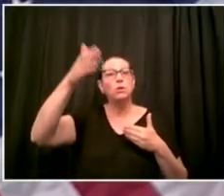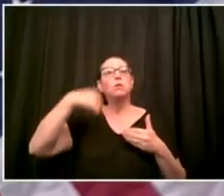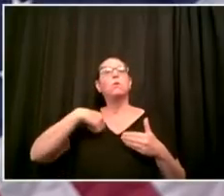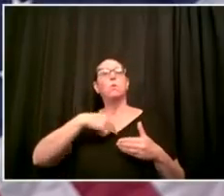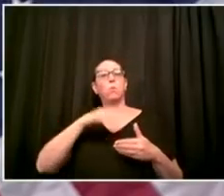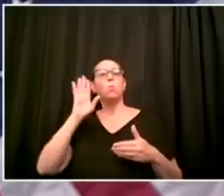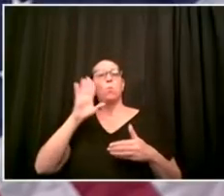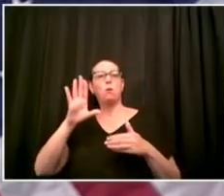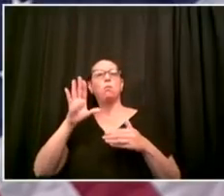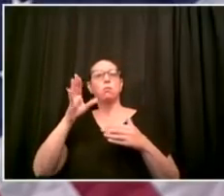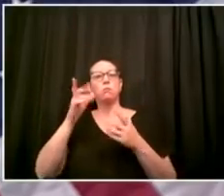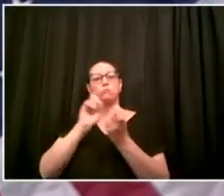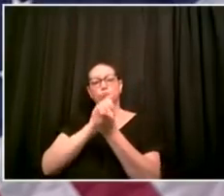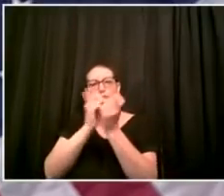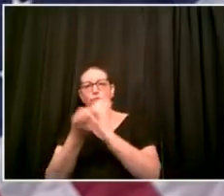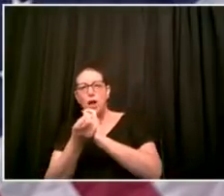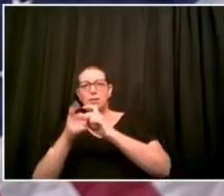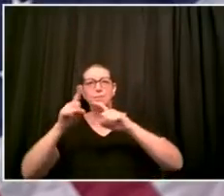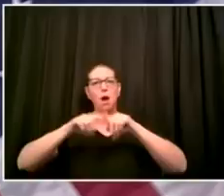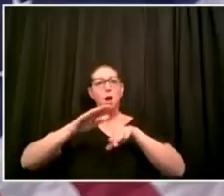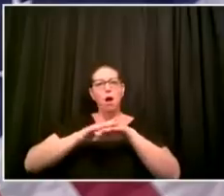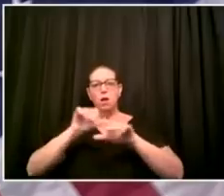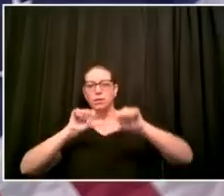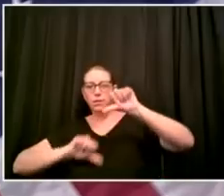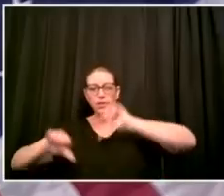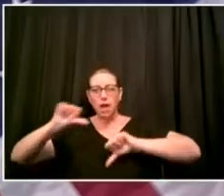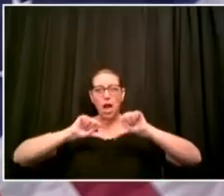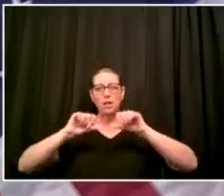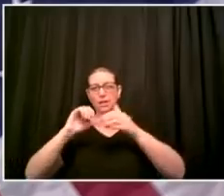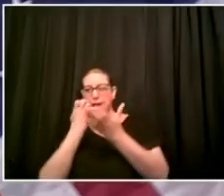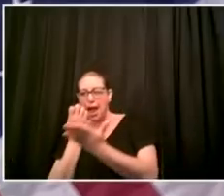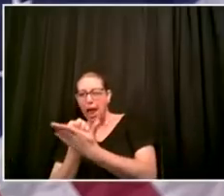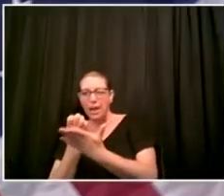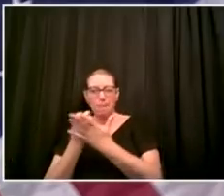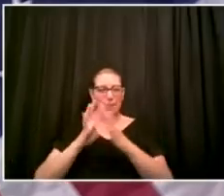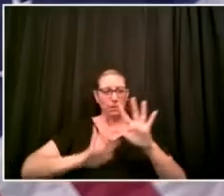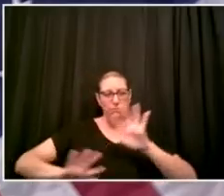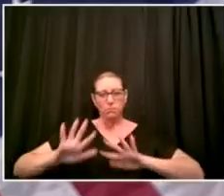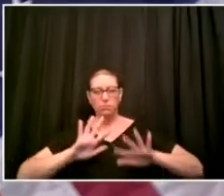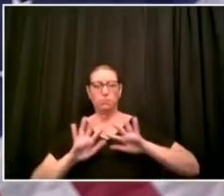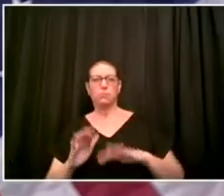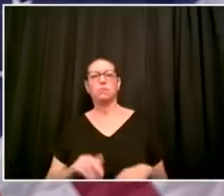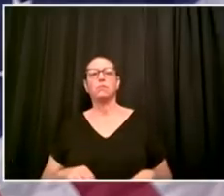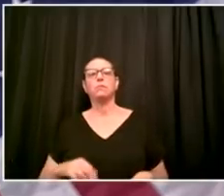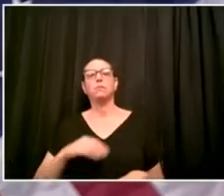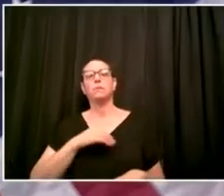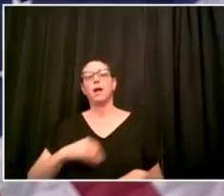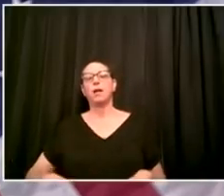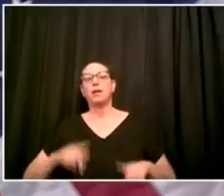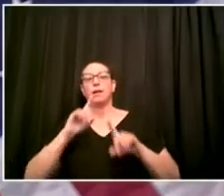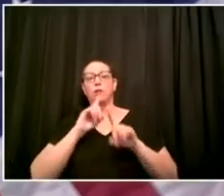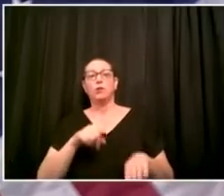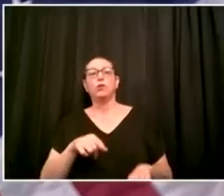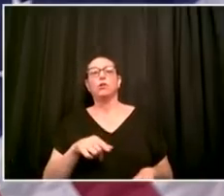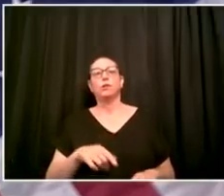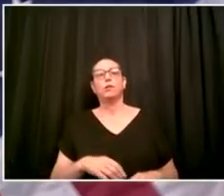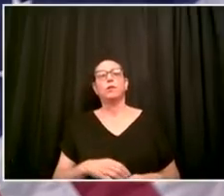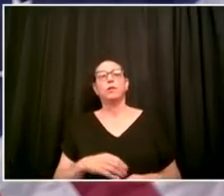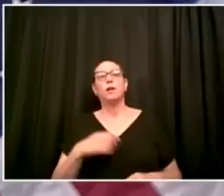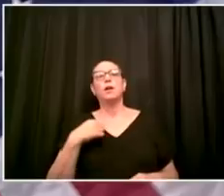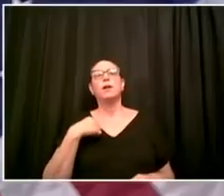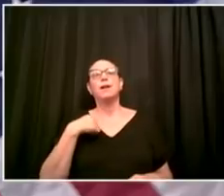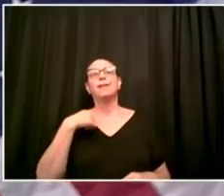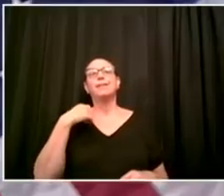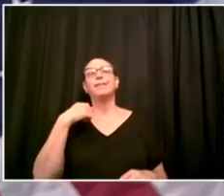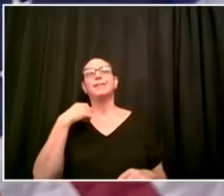I know it is normal to think about the things that might not be so perfect or the things we can't achieve, but I always am glass half full. I want to